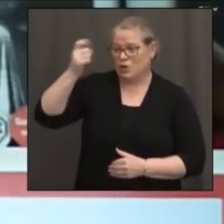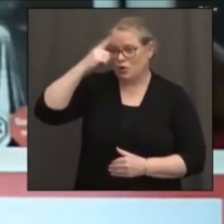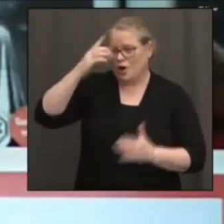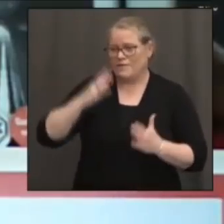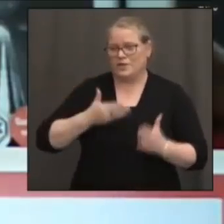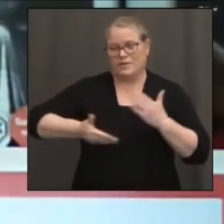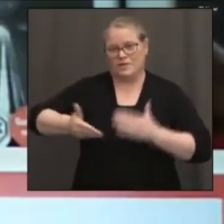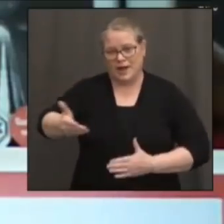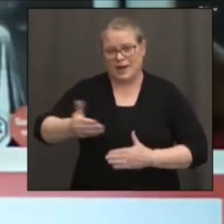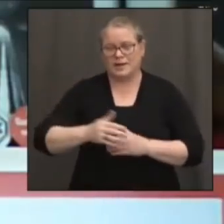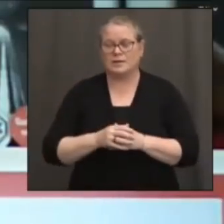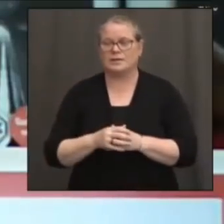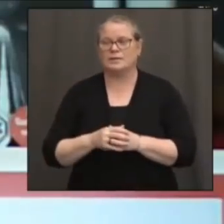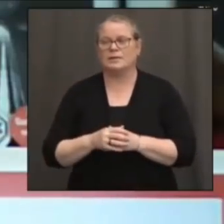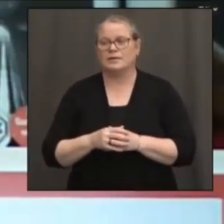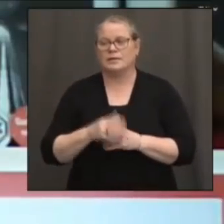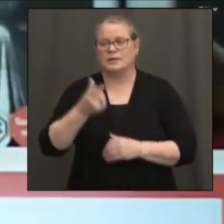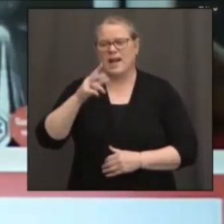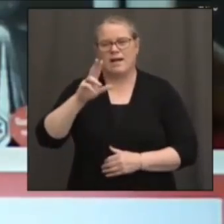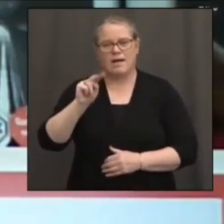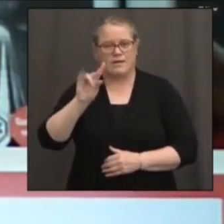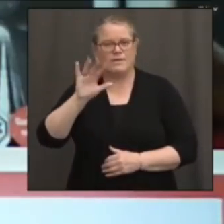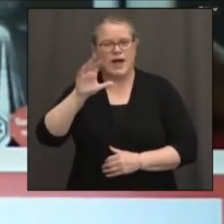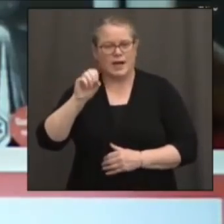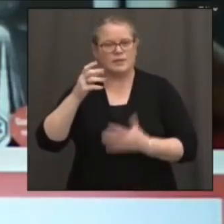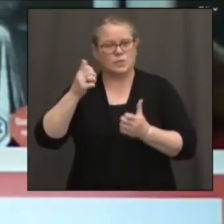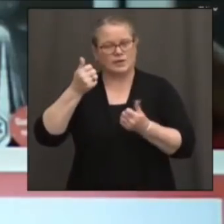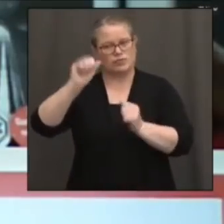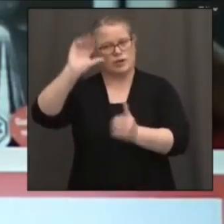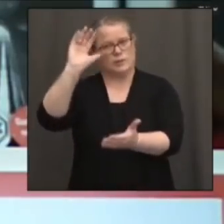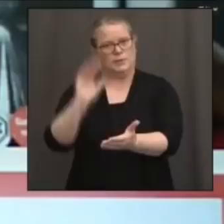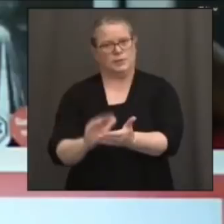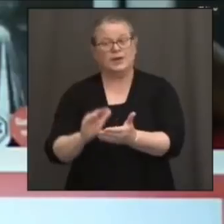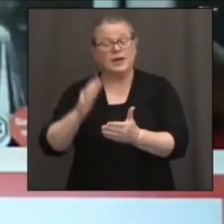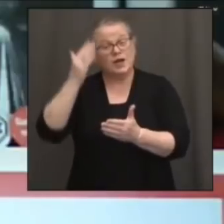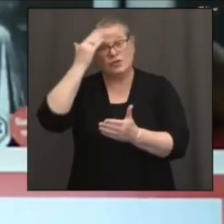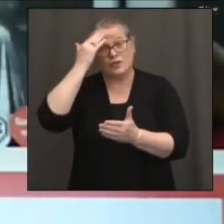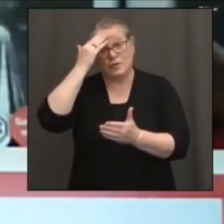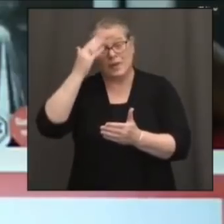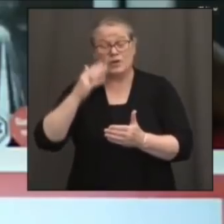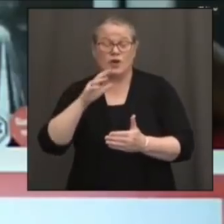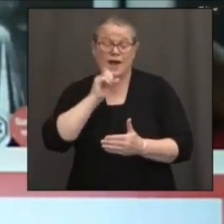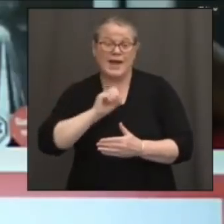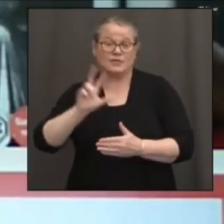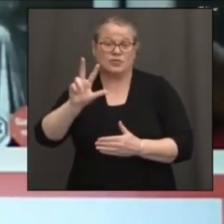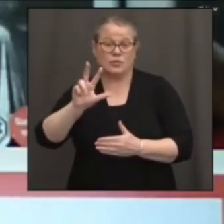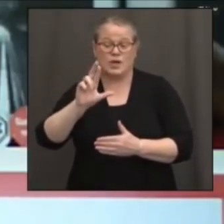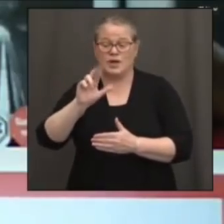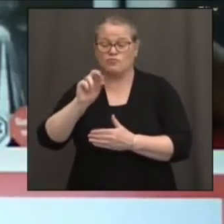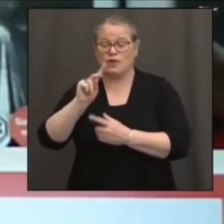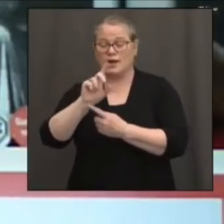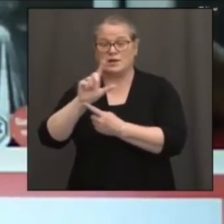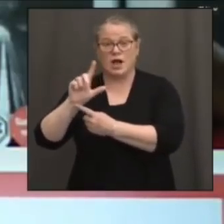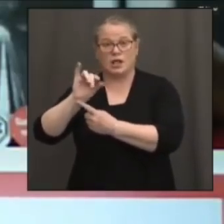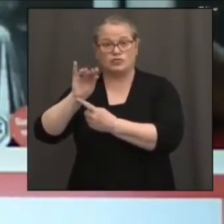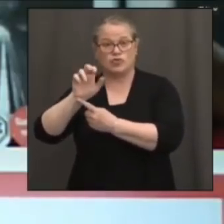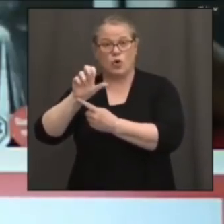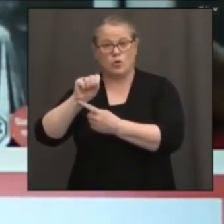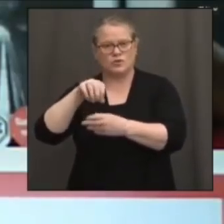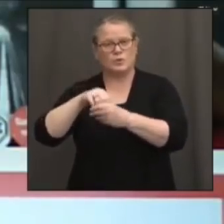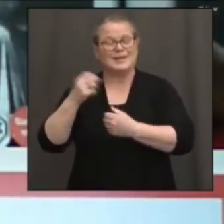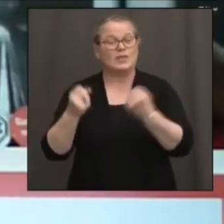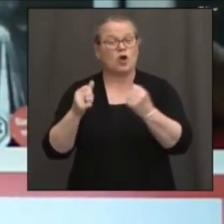probably familiar, recently in Hartford, 3-year-old Randall Jones was shot and killed while in his car